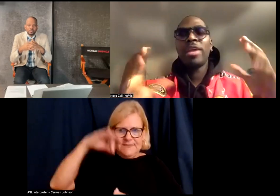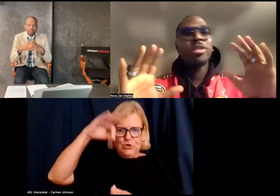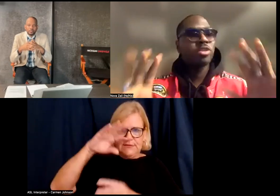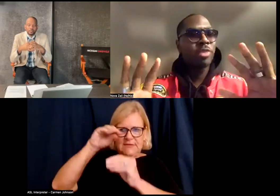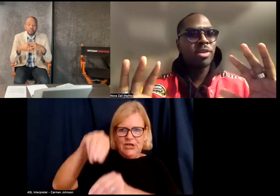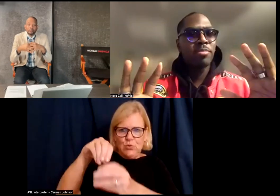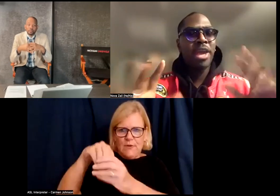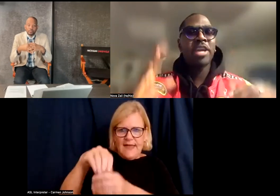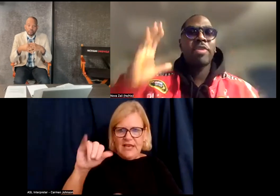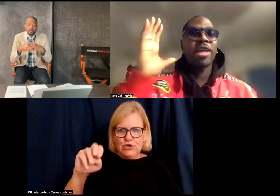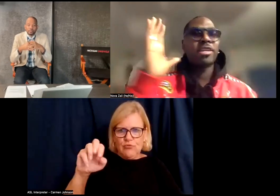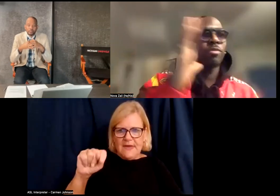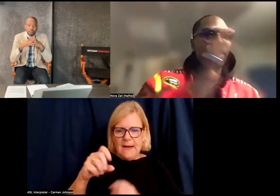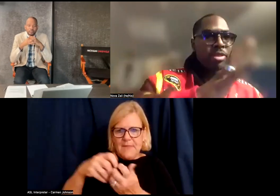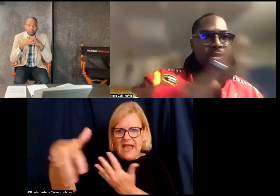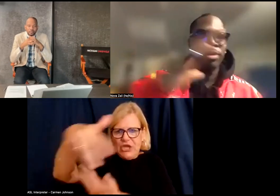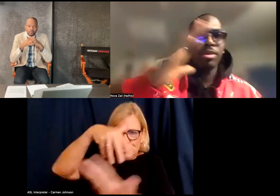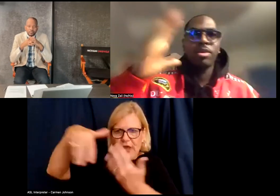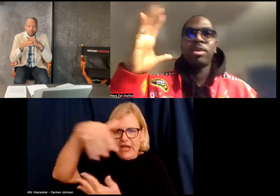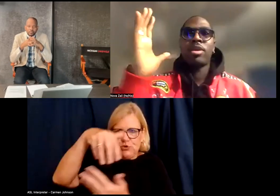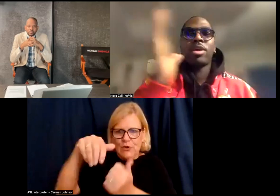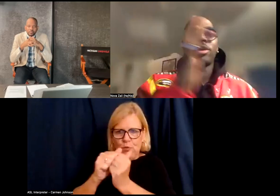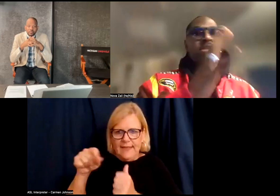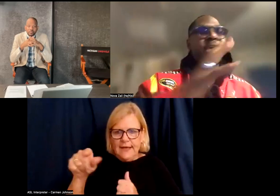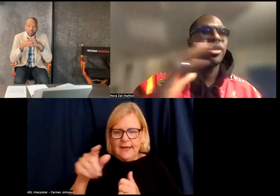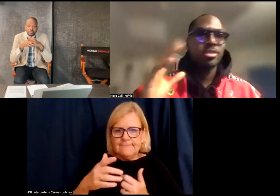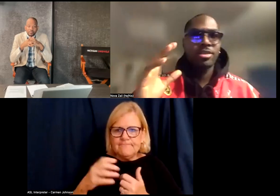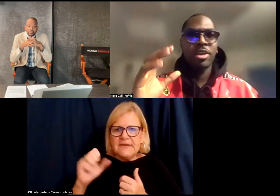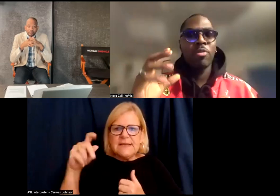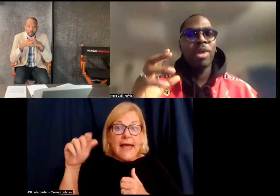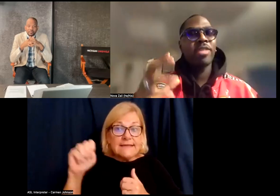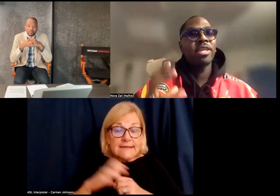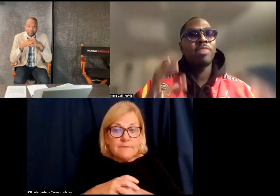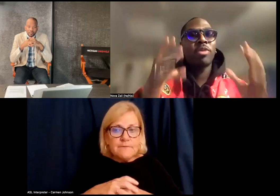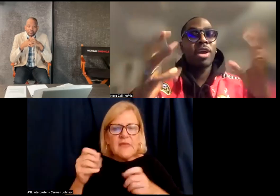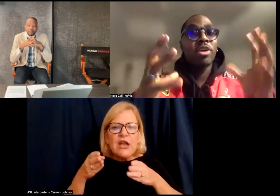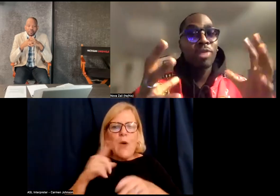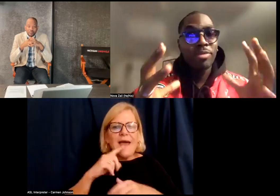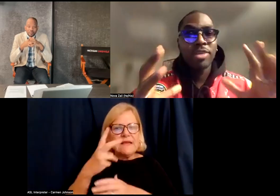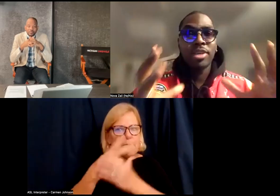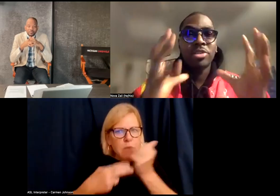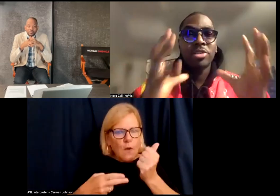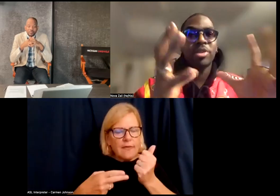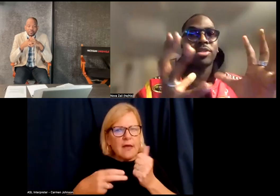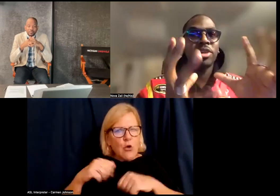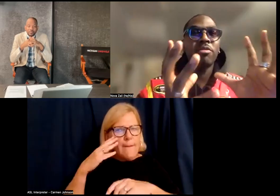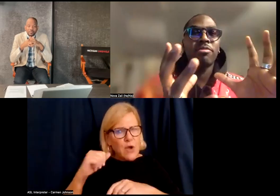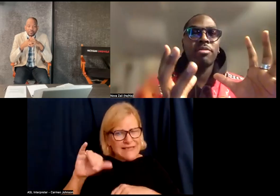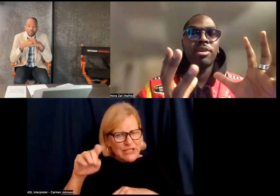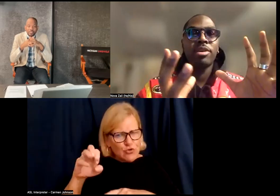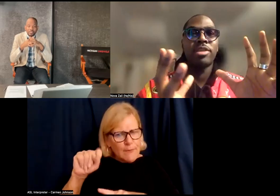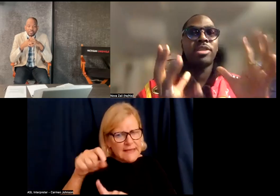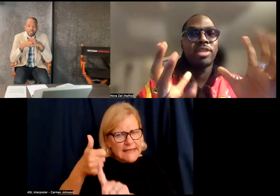the instrument by interacting with space in a way that is both concrete, because the instrument